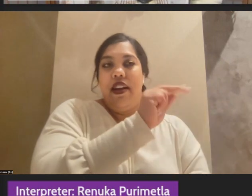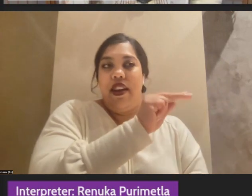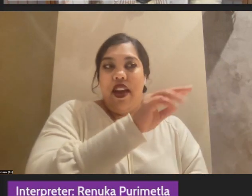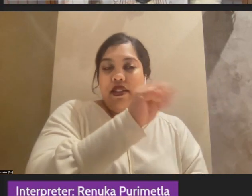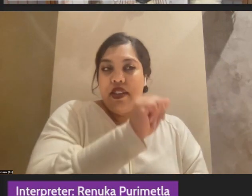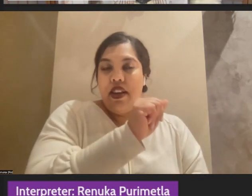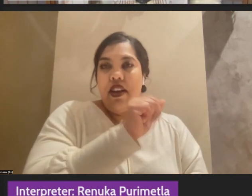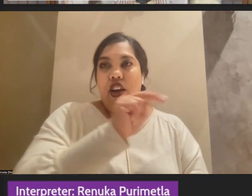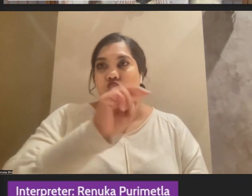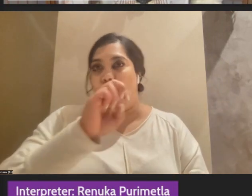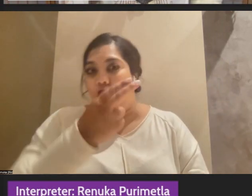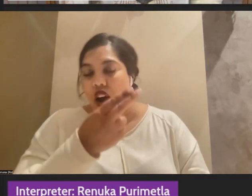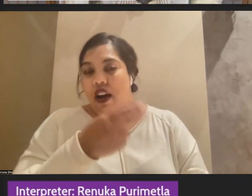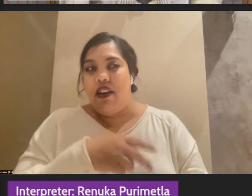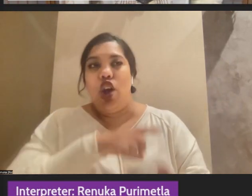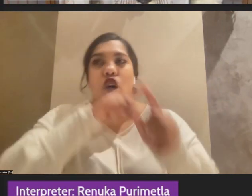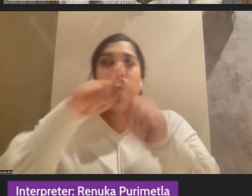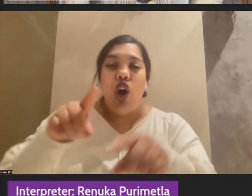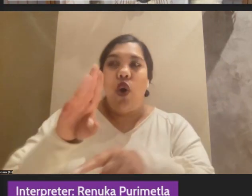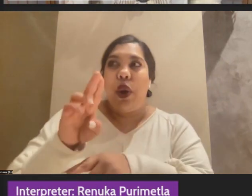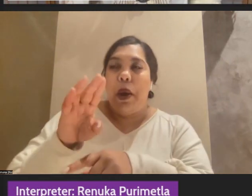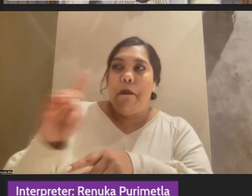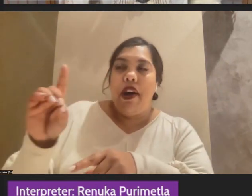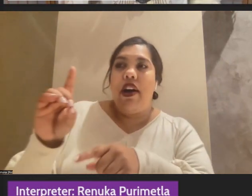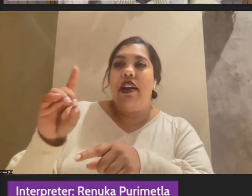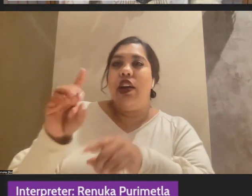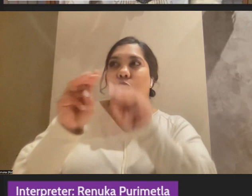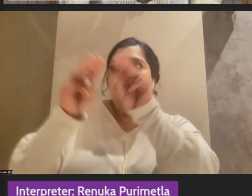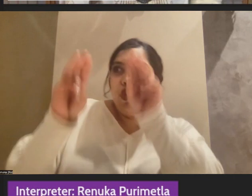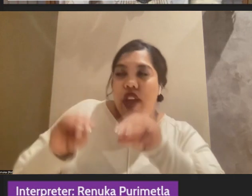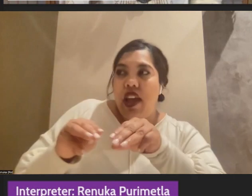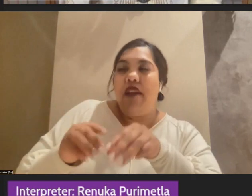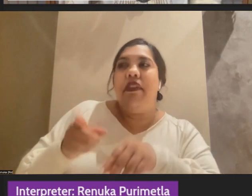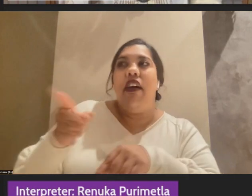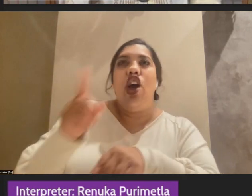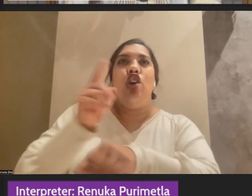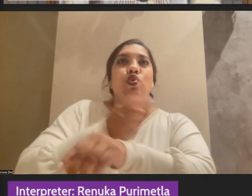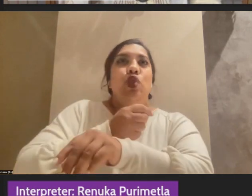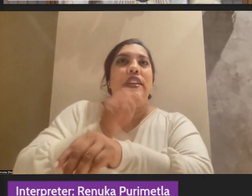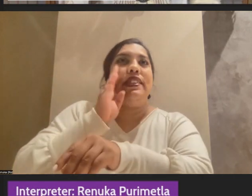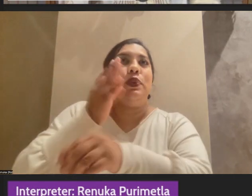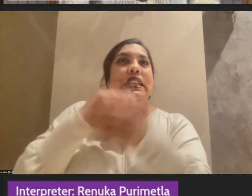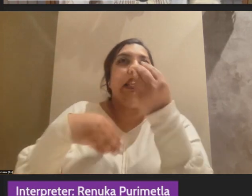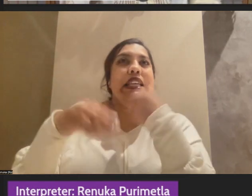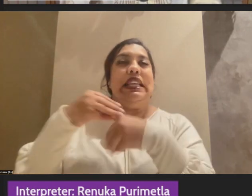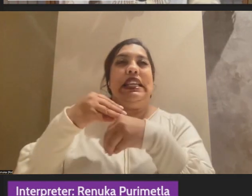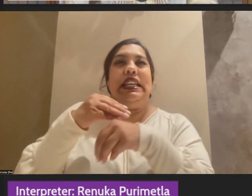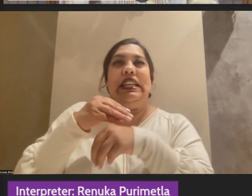and Tracy will eat a cockroach burger? Is that